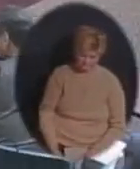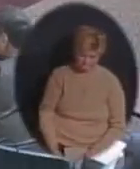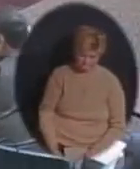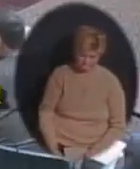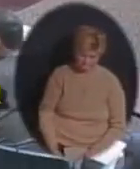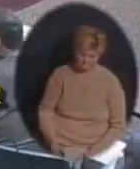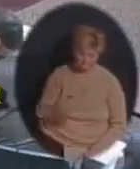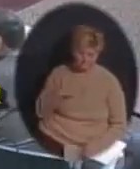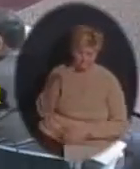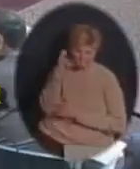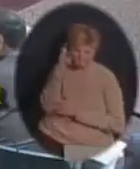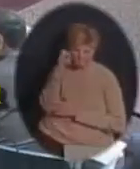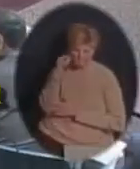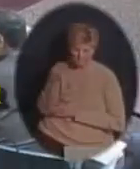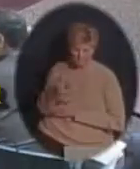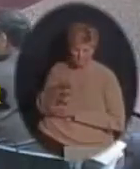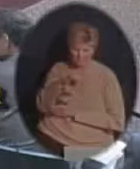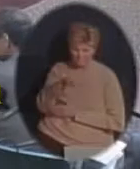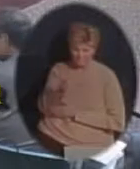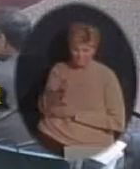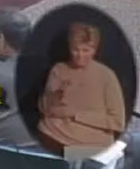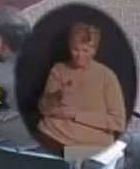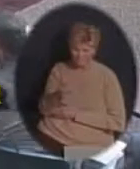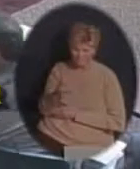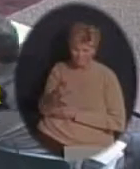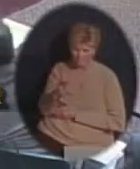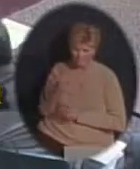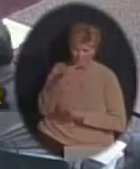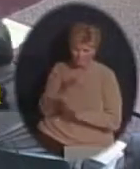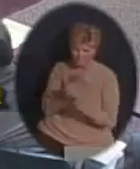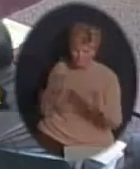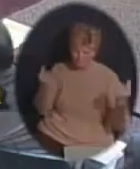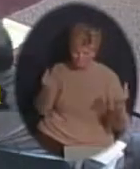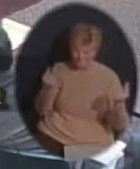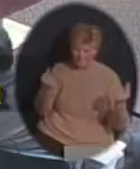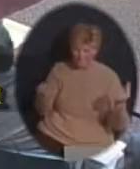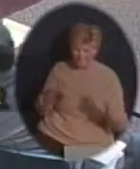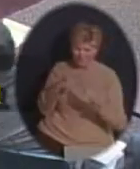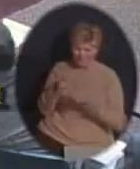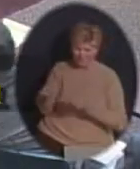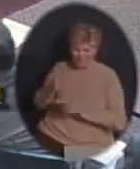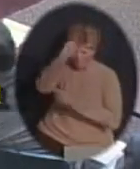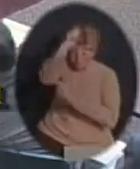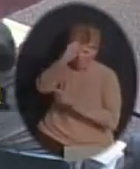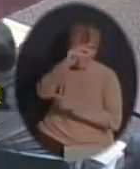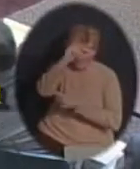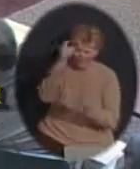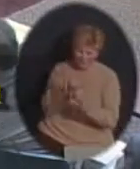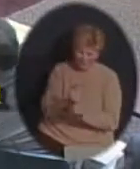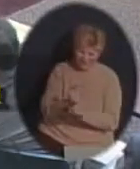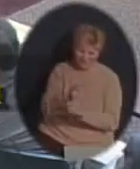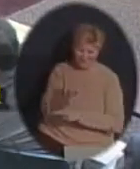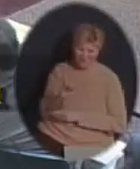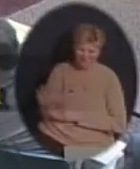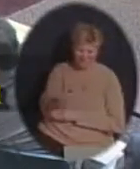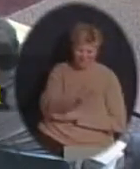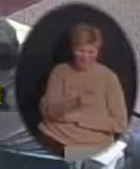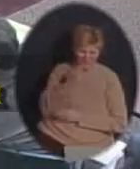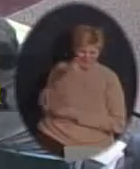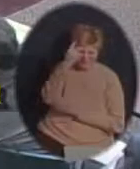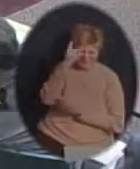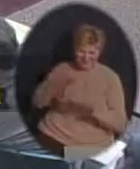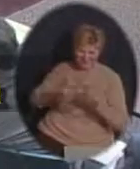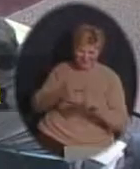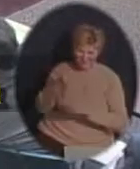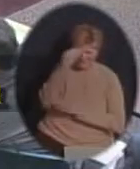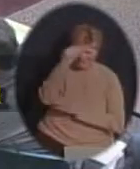Mm-hmm. And I heard that you announced which one you were going to by wearing the right cap. Yeah, pretty much. Yeah, so it came down to that. So I decided just to wear that one.